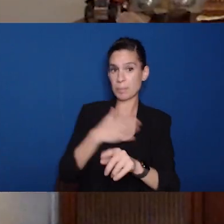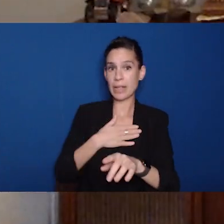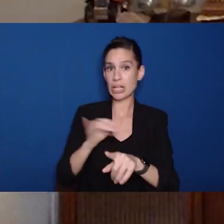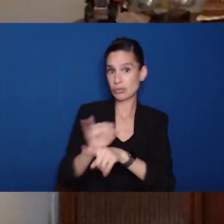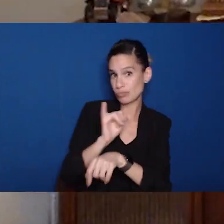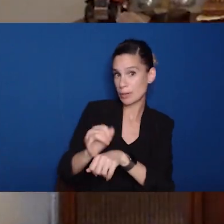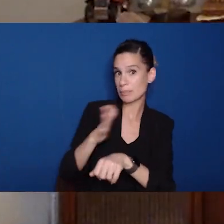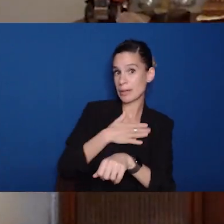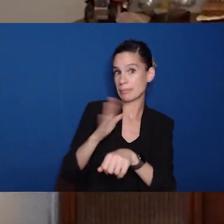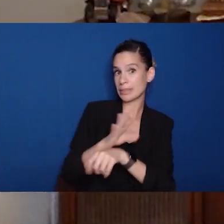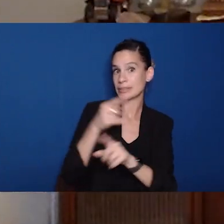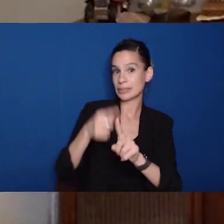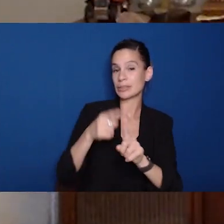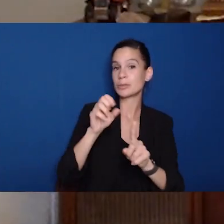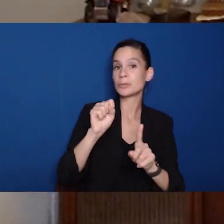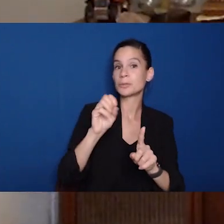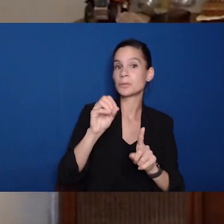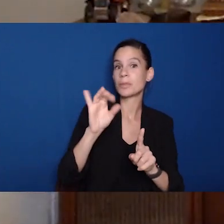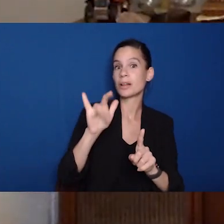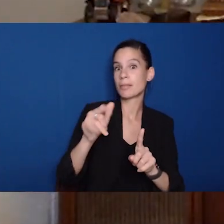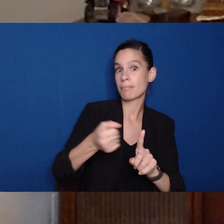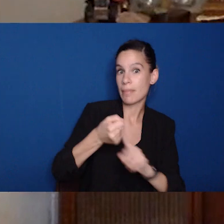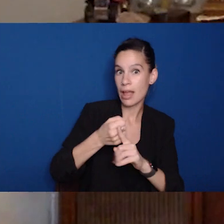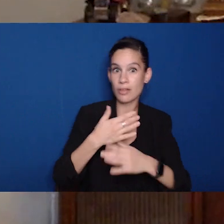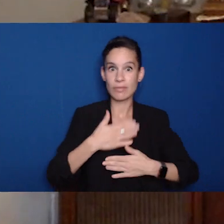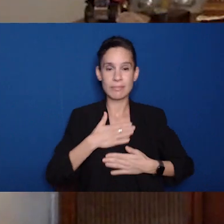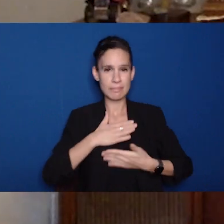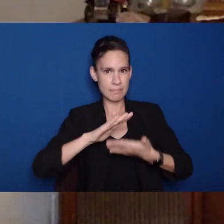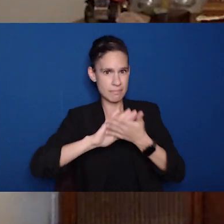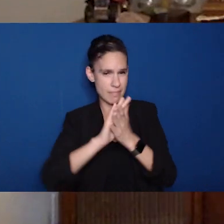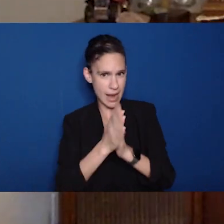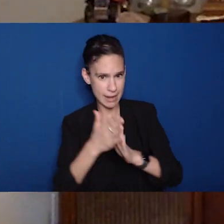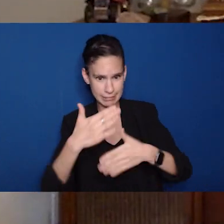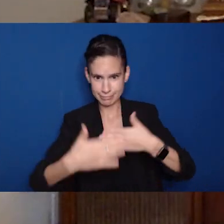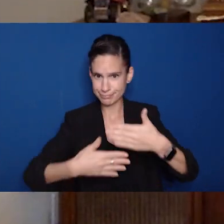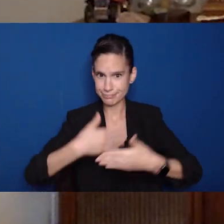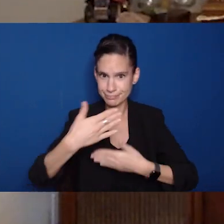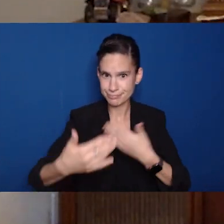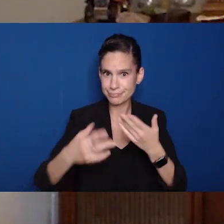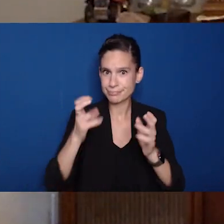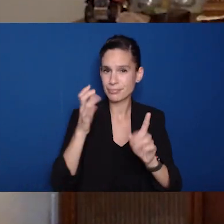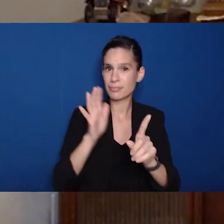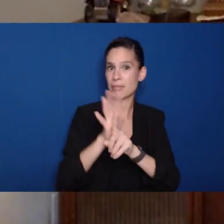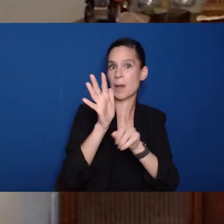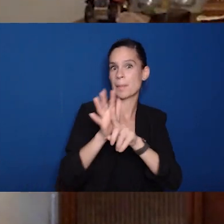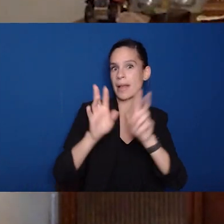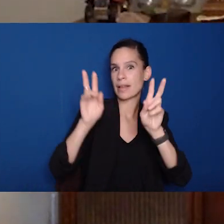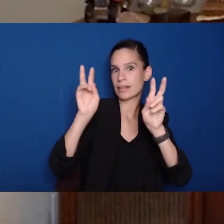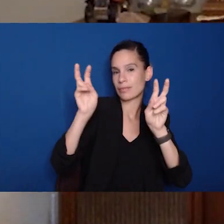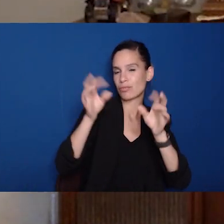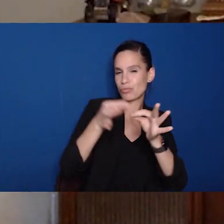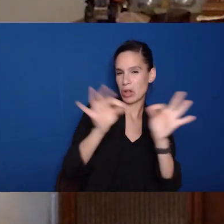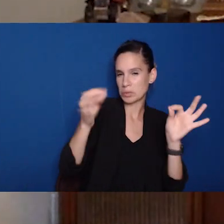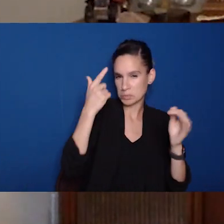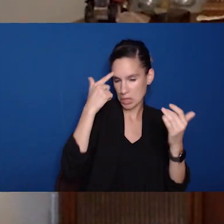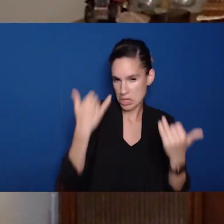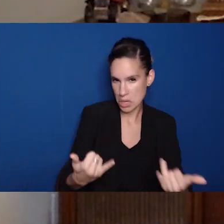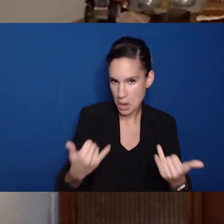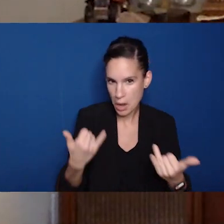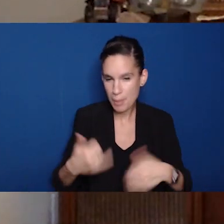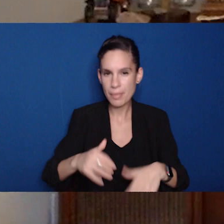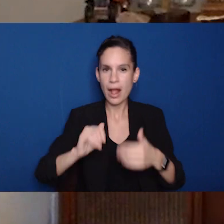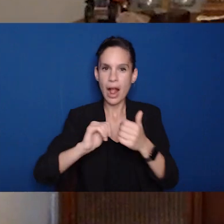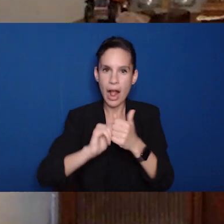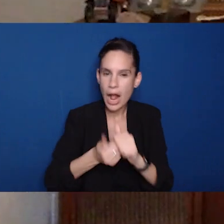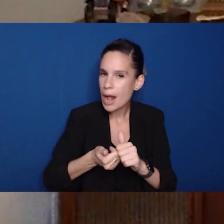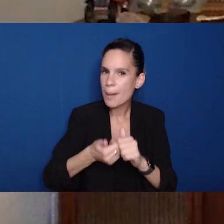my industry, social impact entertainment is becoming, a hot topic term.